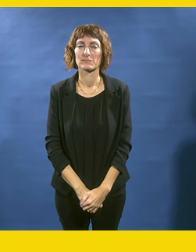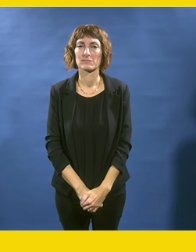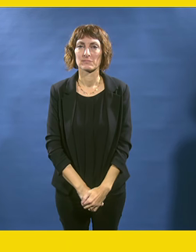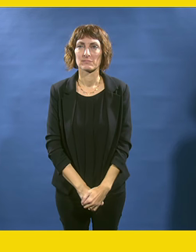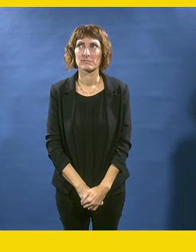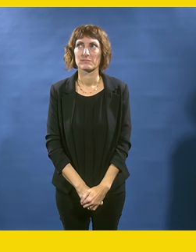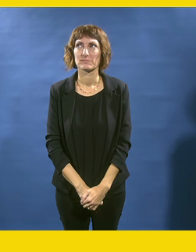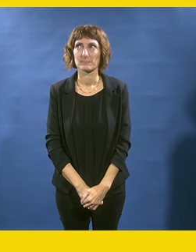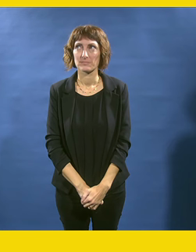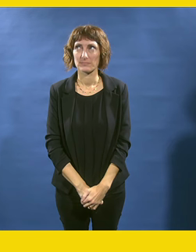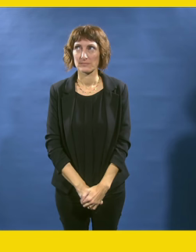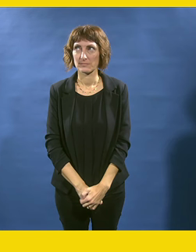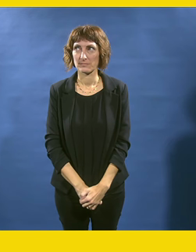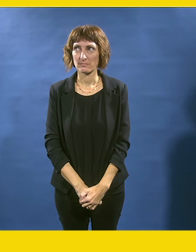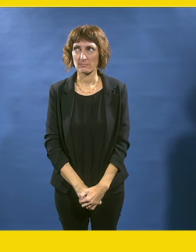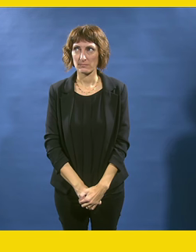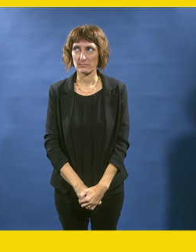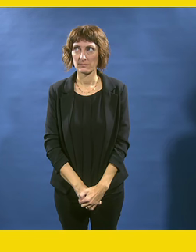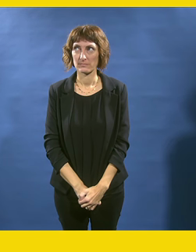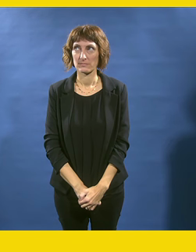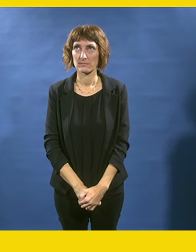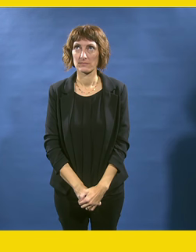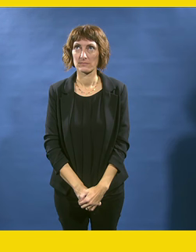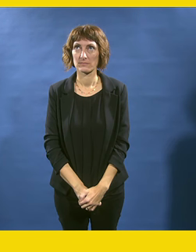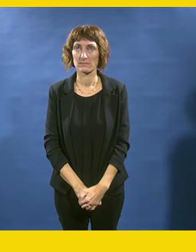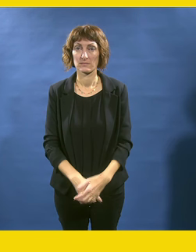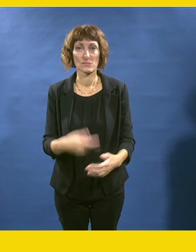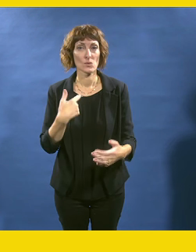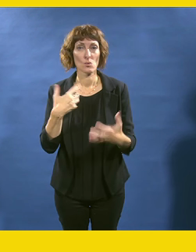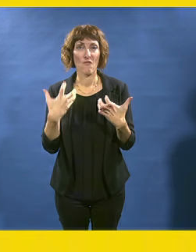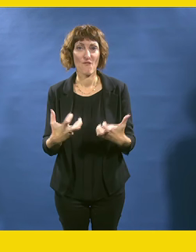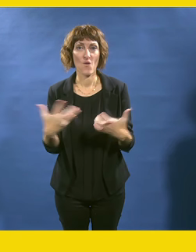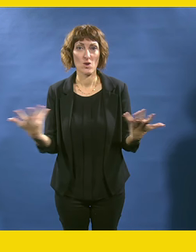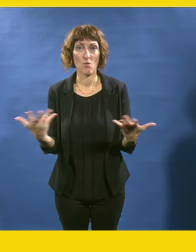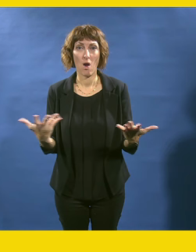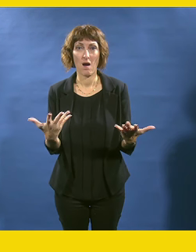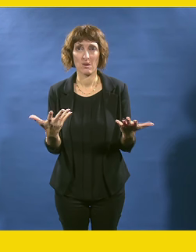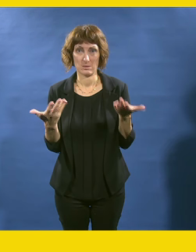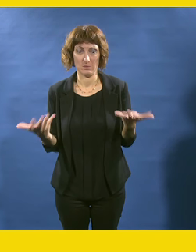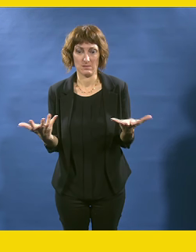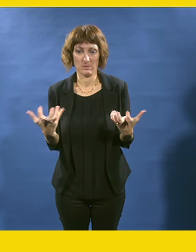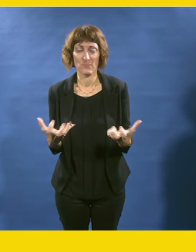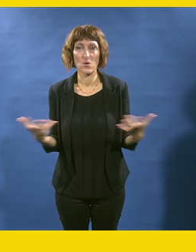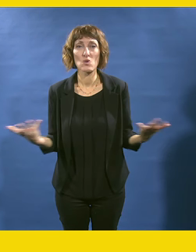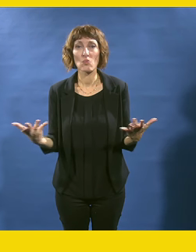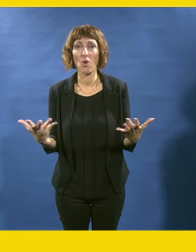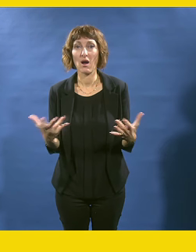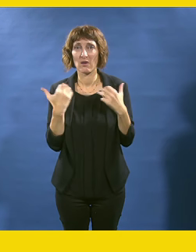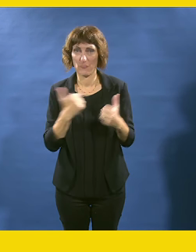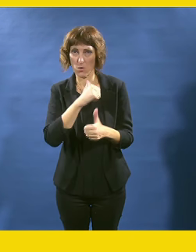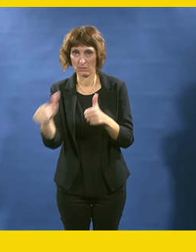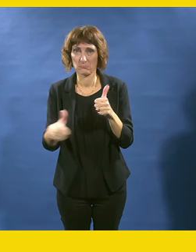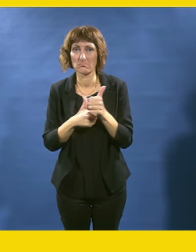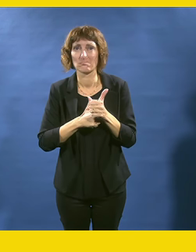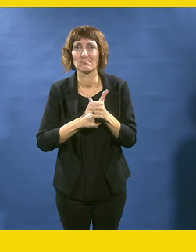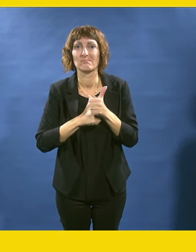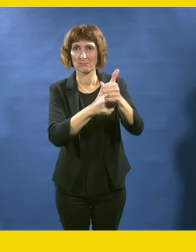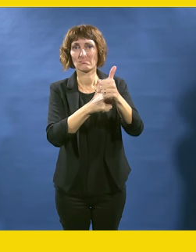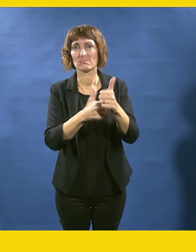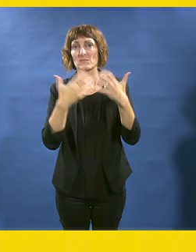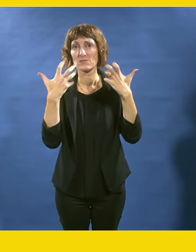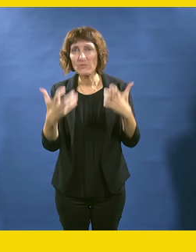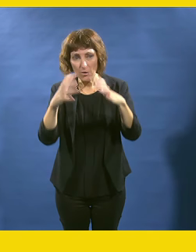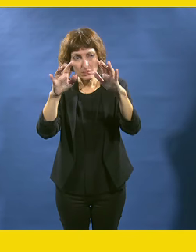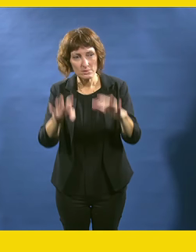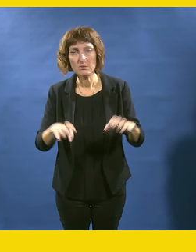And what would we want? This is what we want. We want allies. We want forums where our voices would be heard.